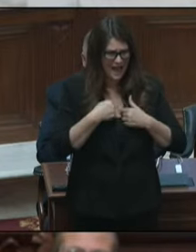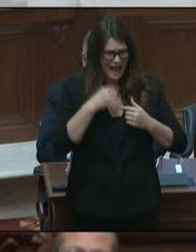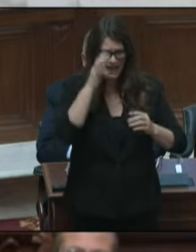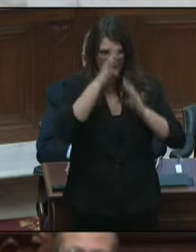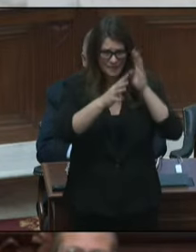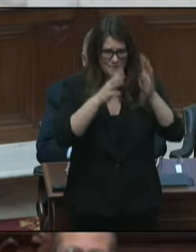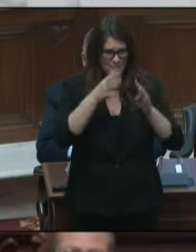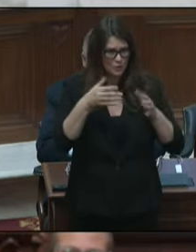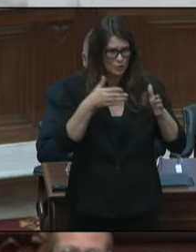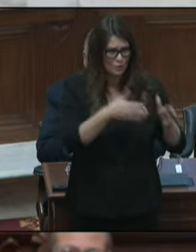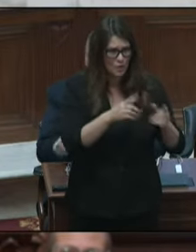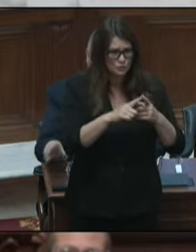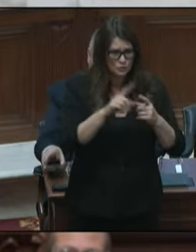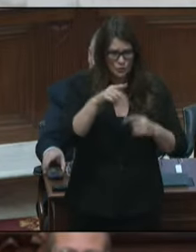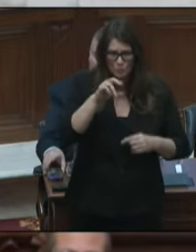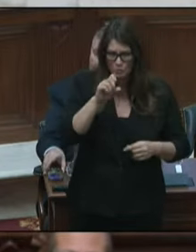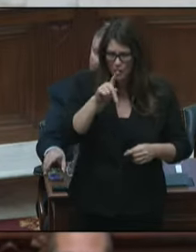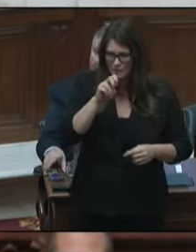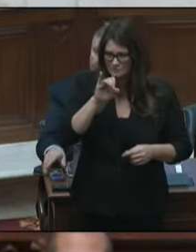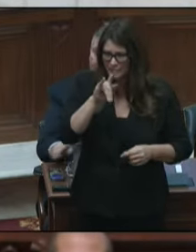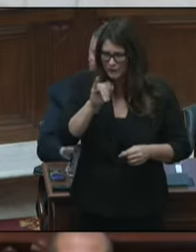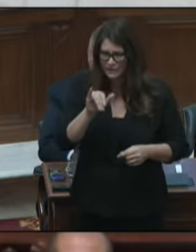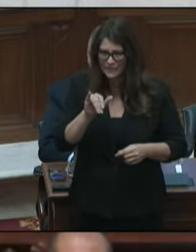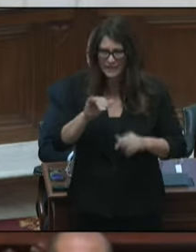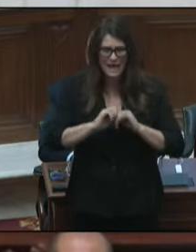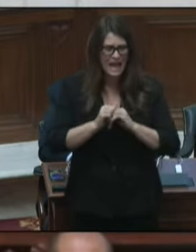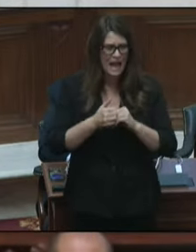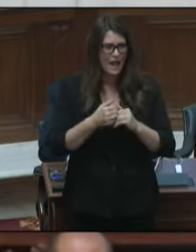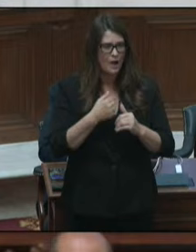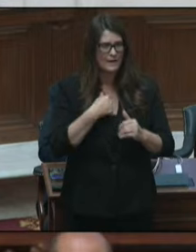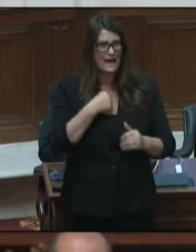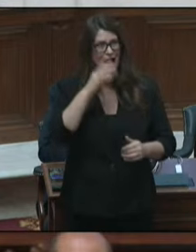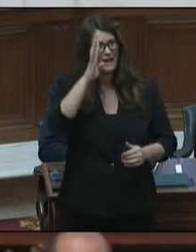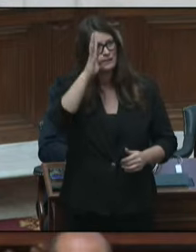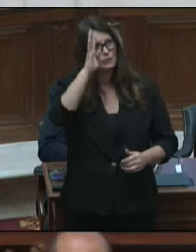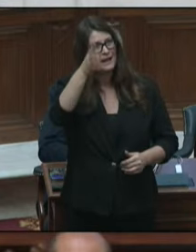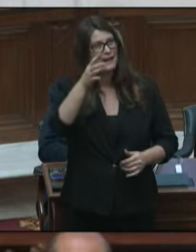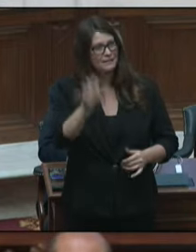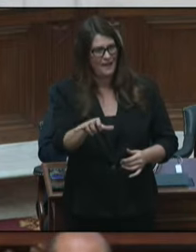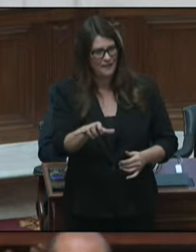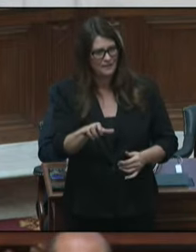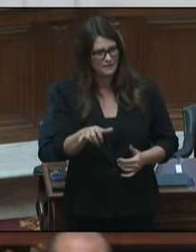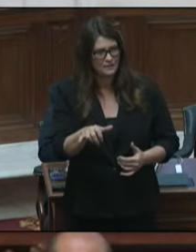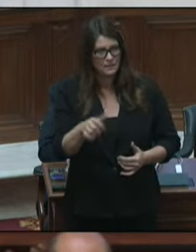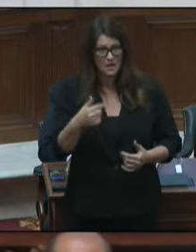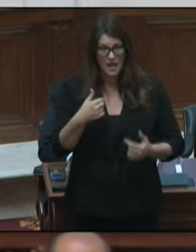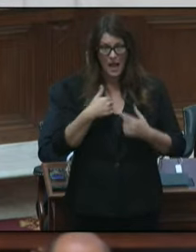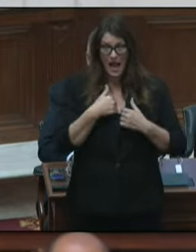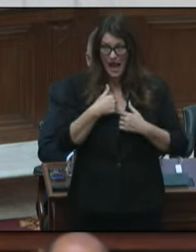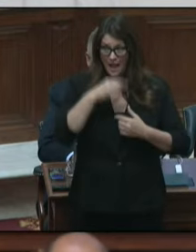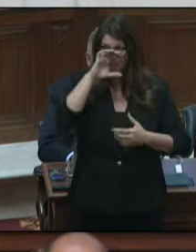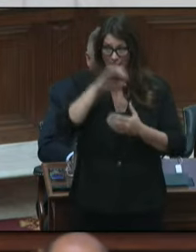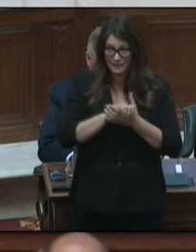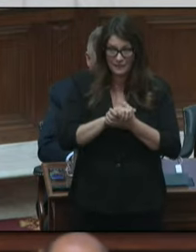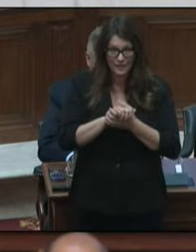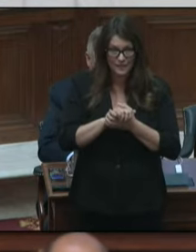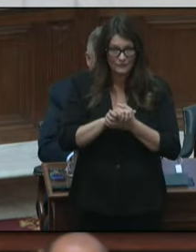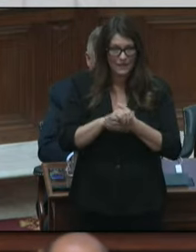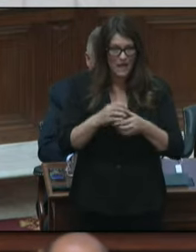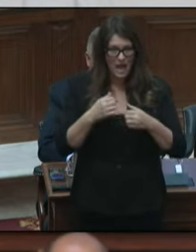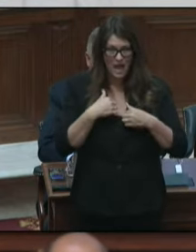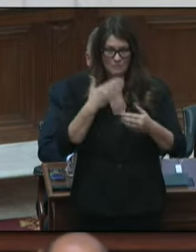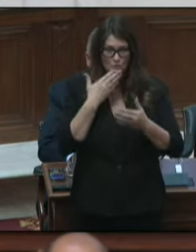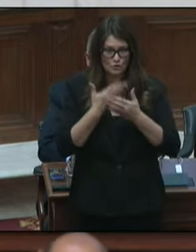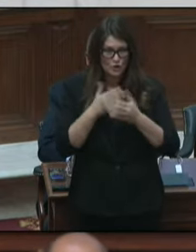of Roads to Prosperity? How on earth did I come up with that? Do you think in any way that Jim Justice believes that he's good